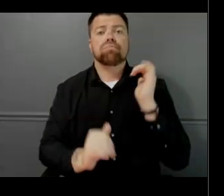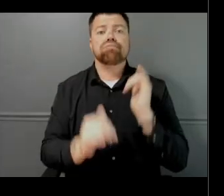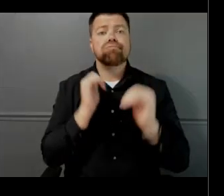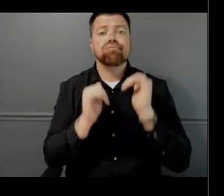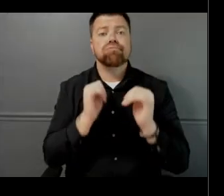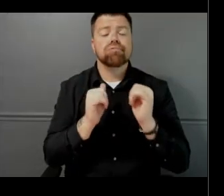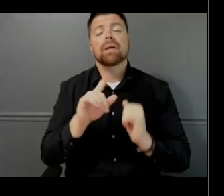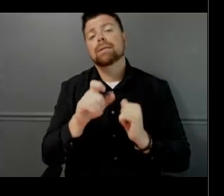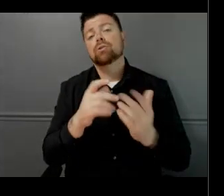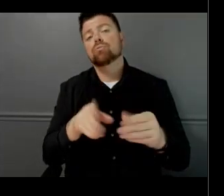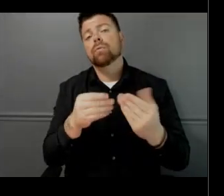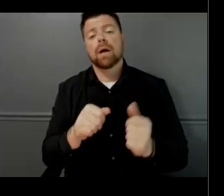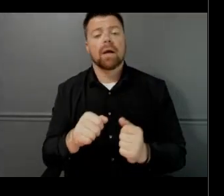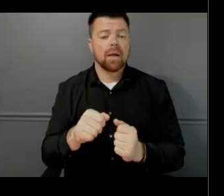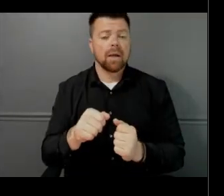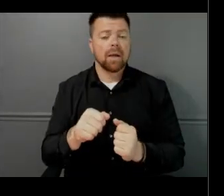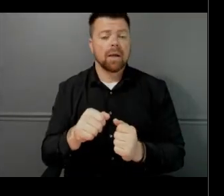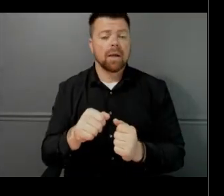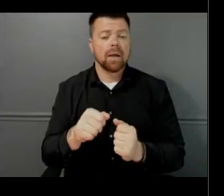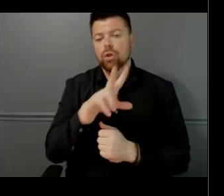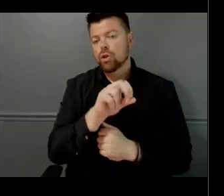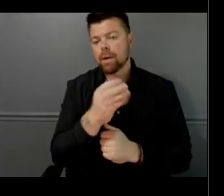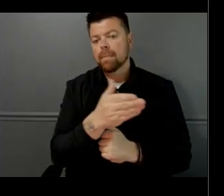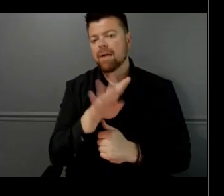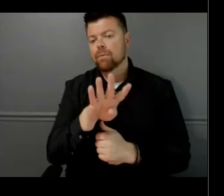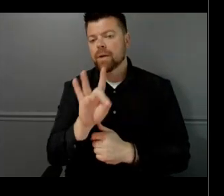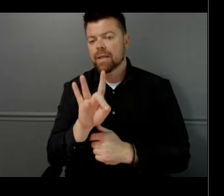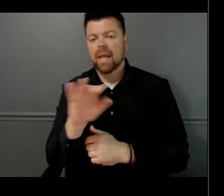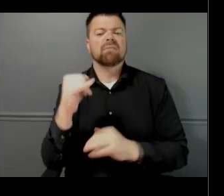by 48-inch clear flow space at the equipment.